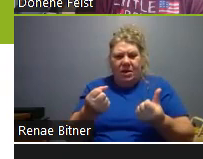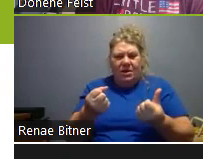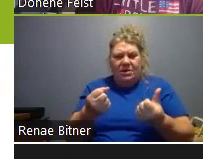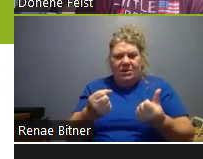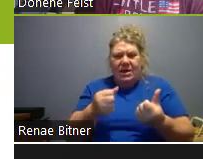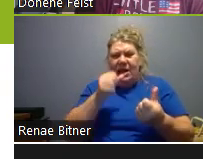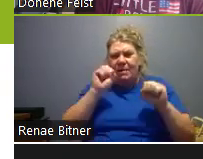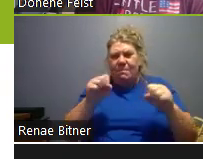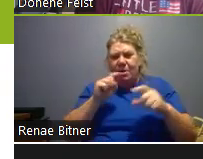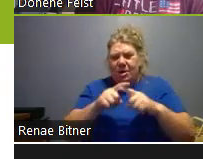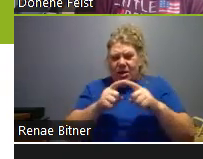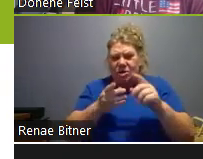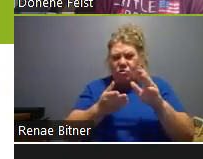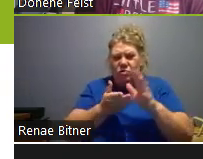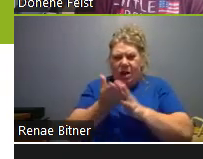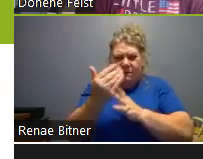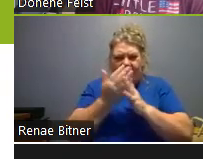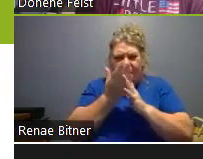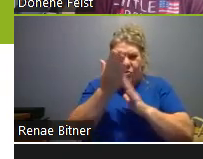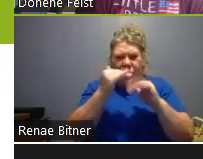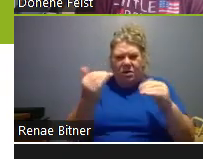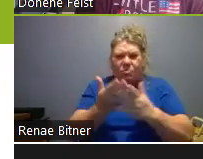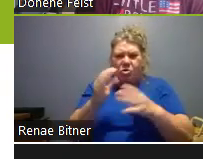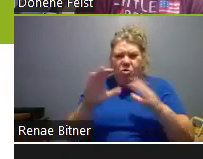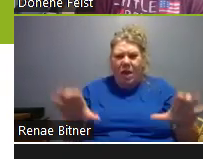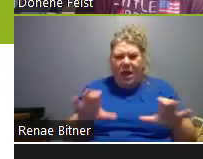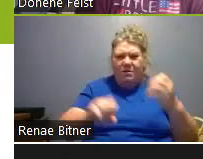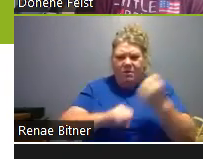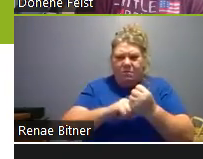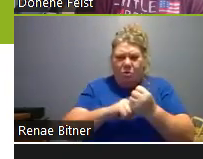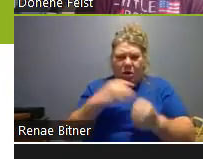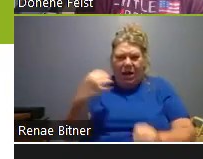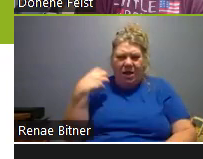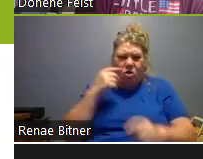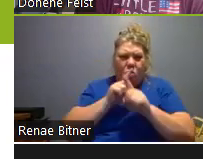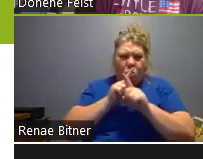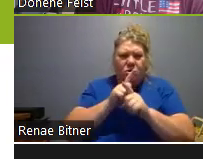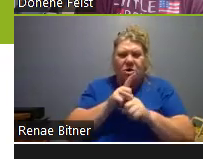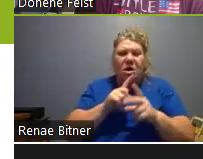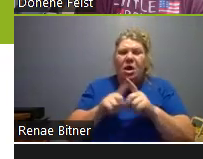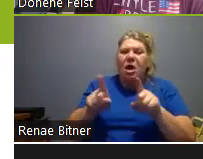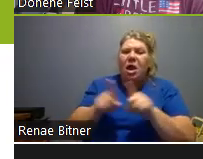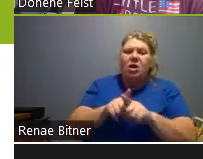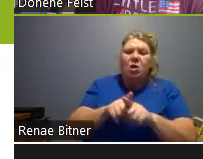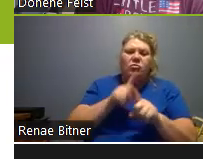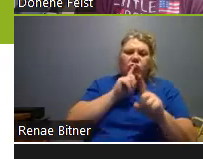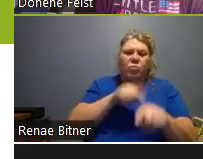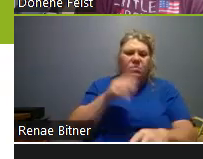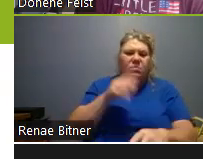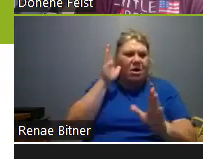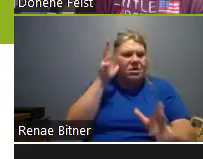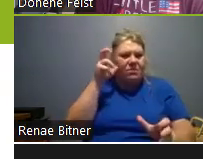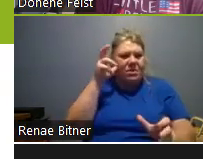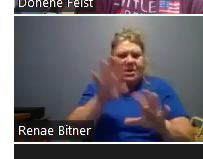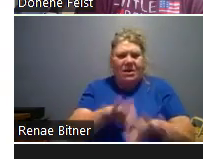navigating systems through active support and coaching. And then that responsive listening is also so important